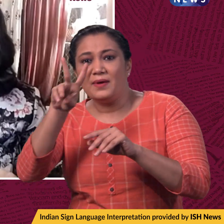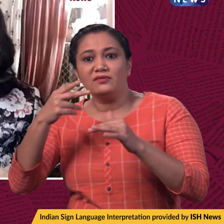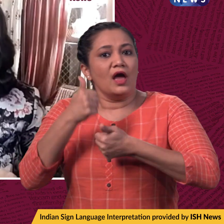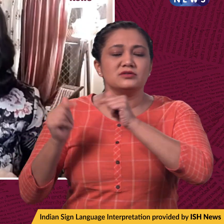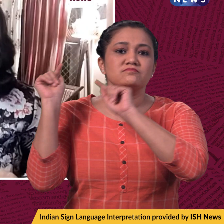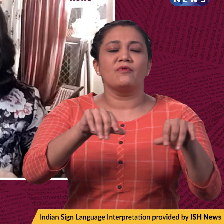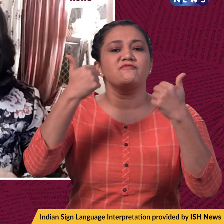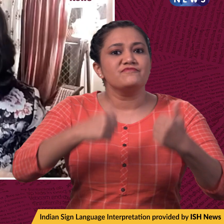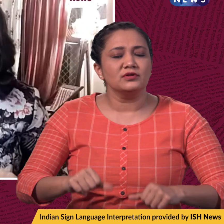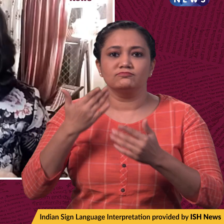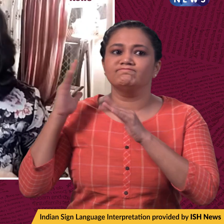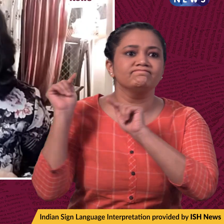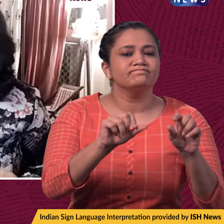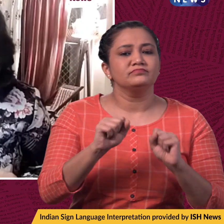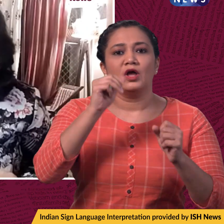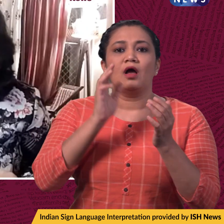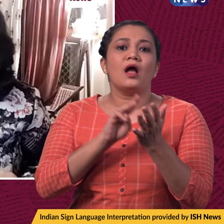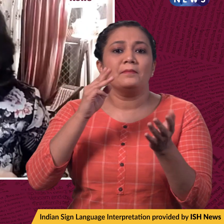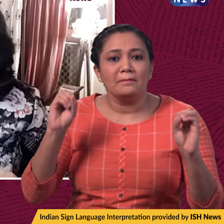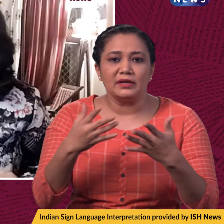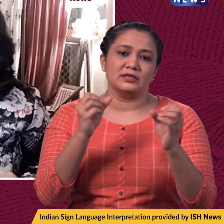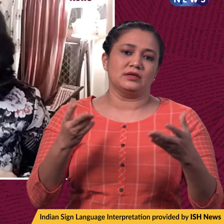well. The 2 deaths took place on Monday.